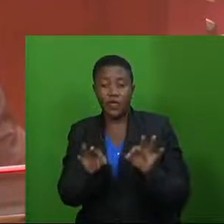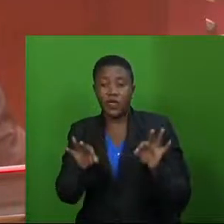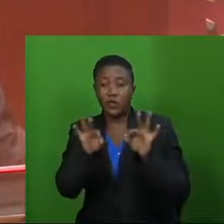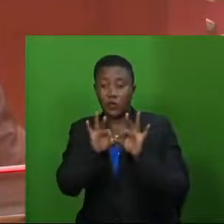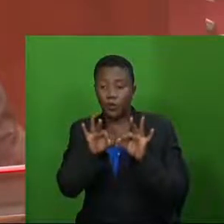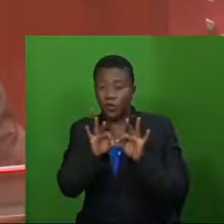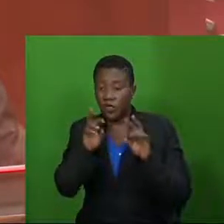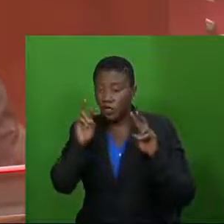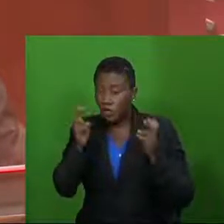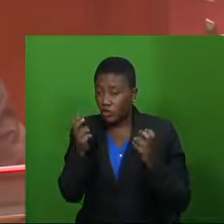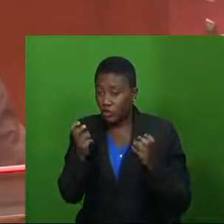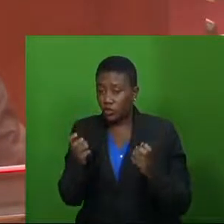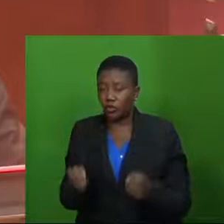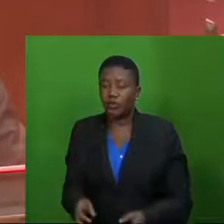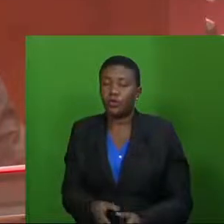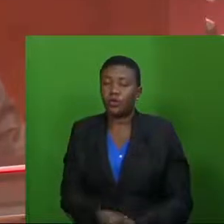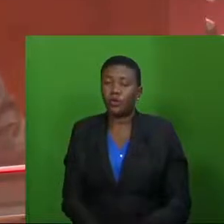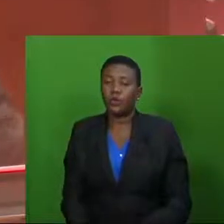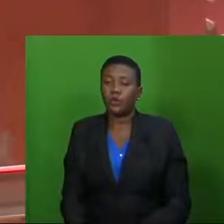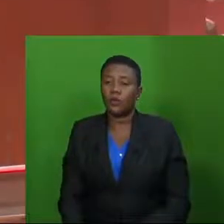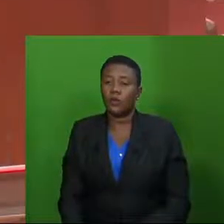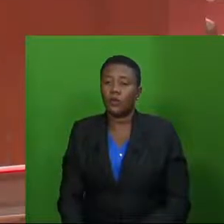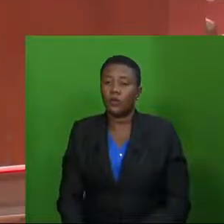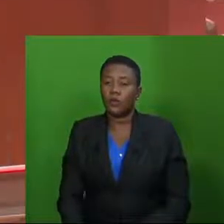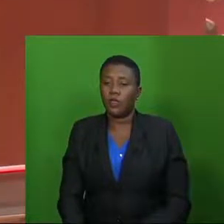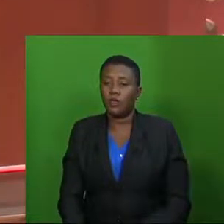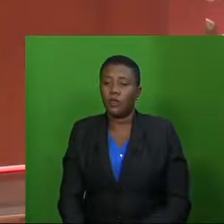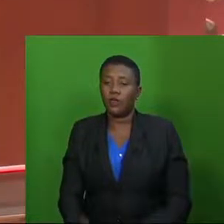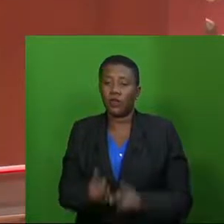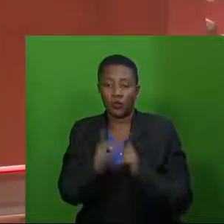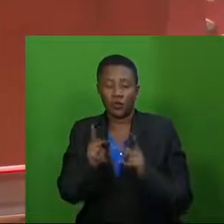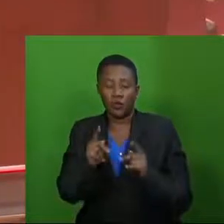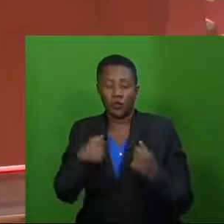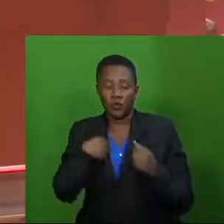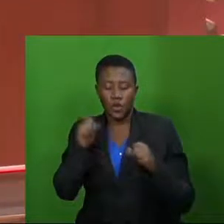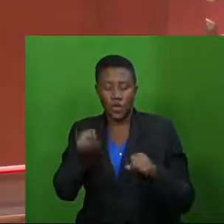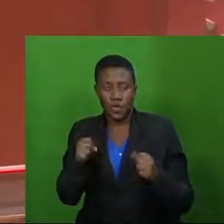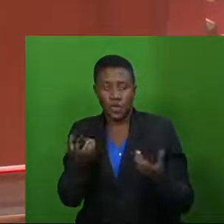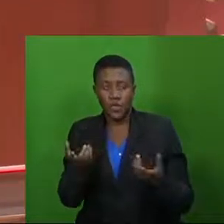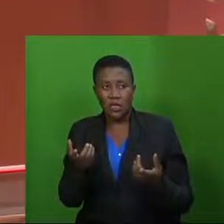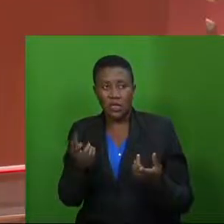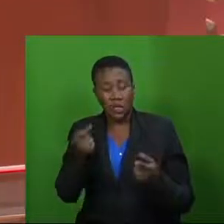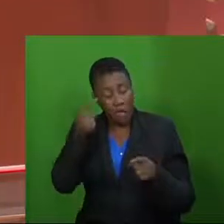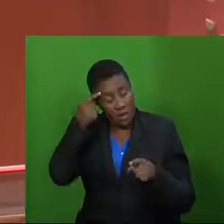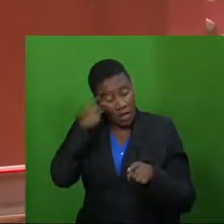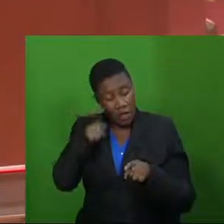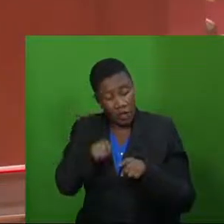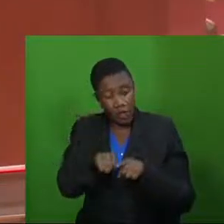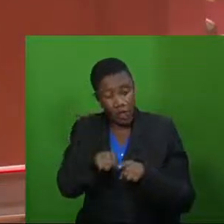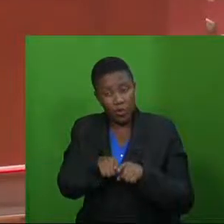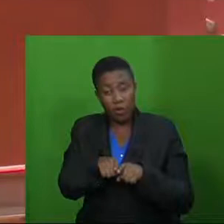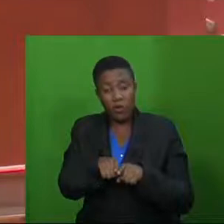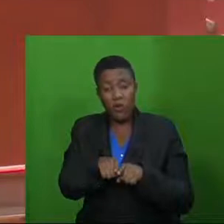going forward so that we're able to conform to